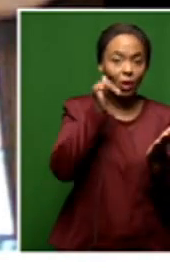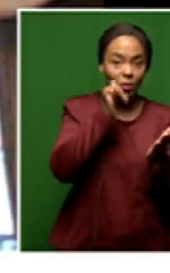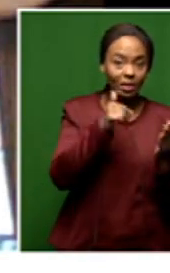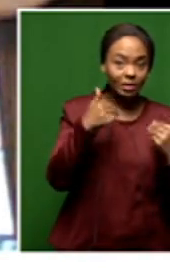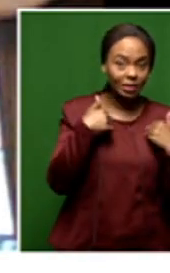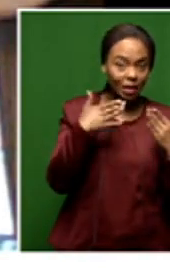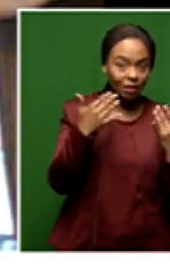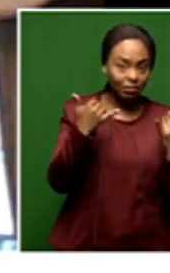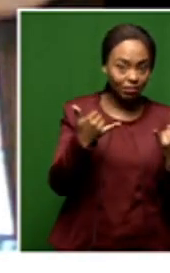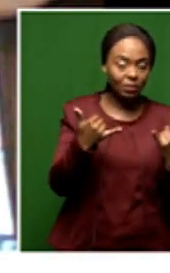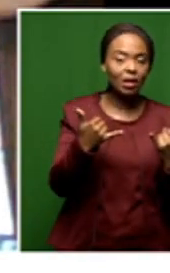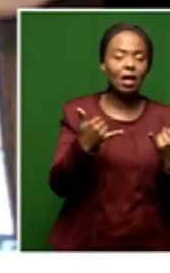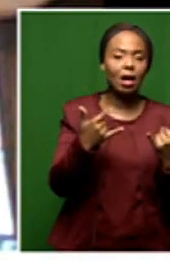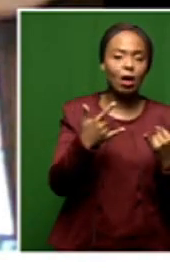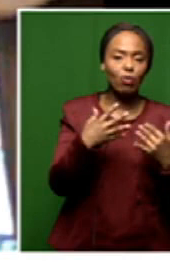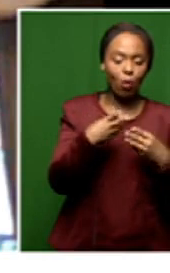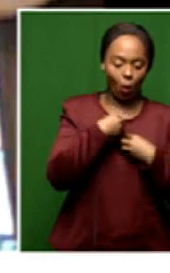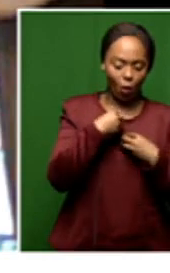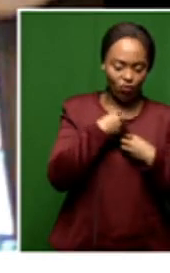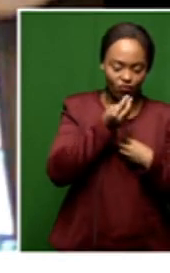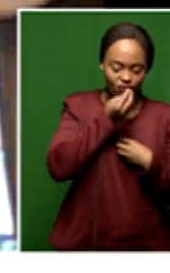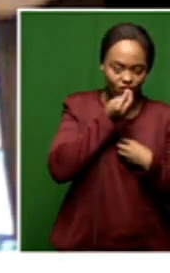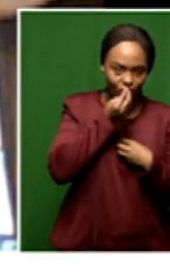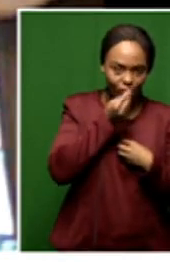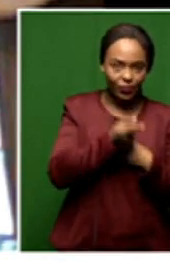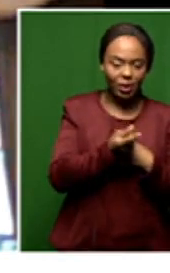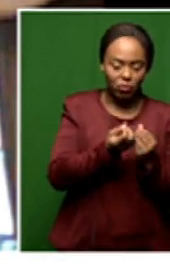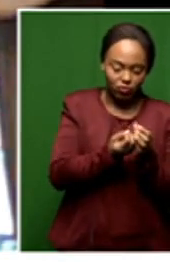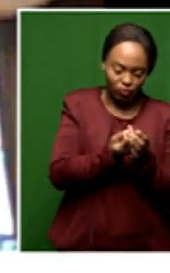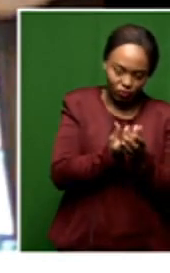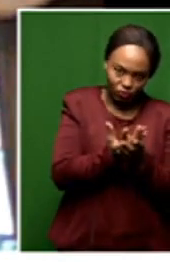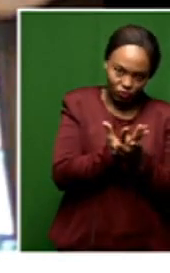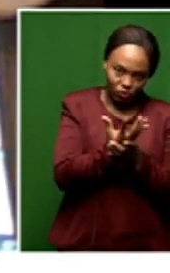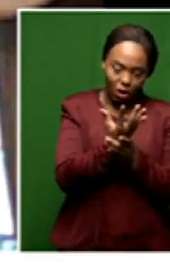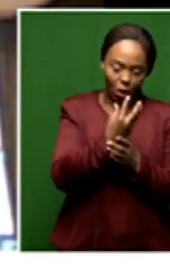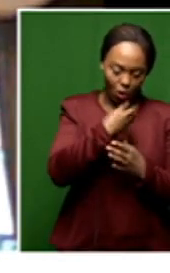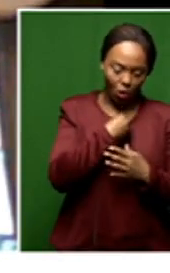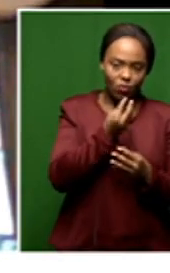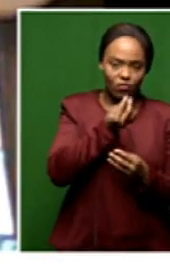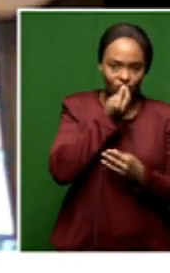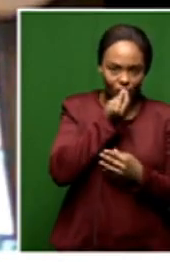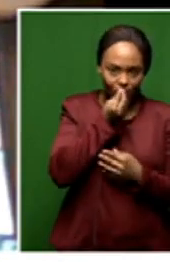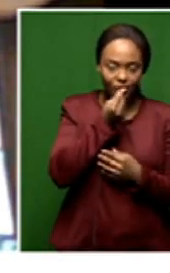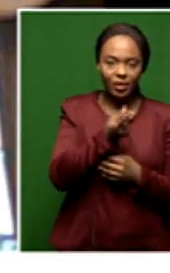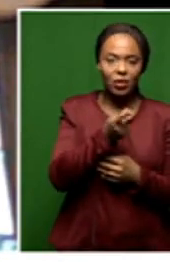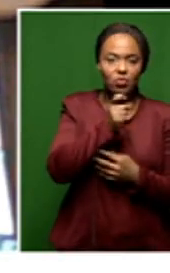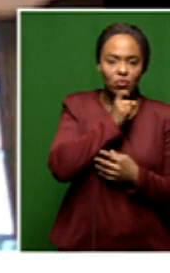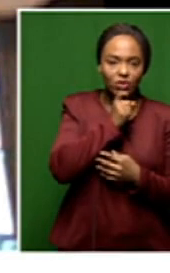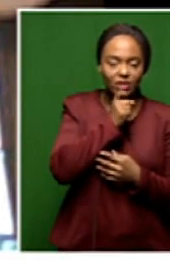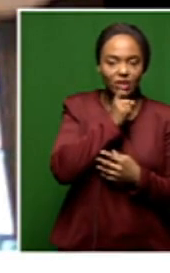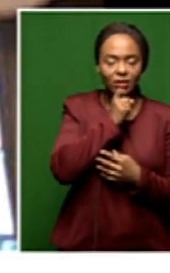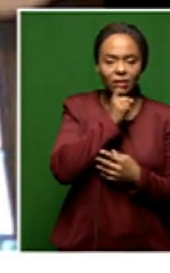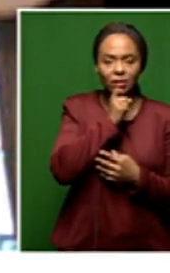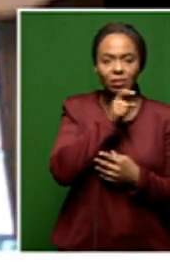growing my own food. The process of growing my own food, especially growing my own food organically using natural